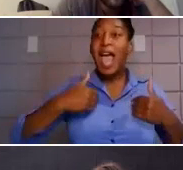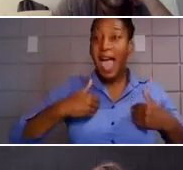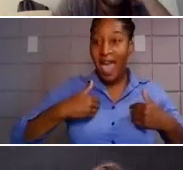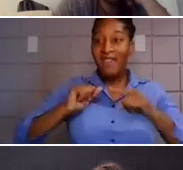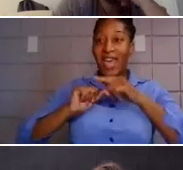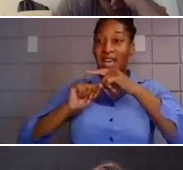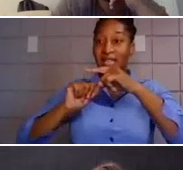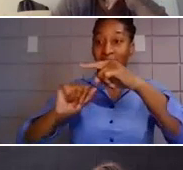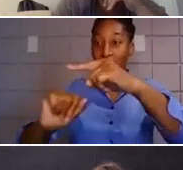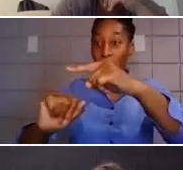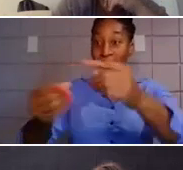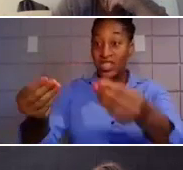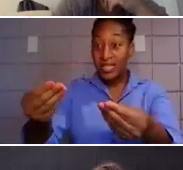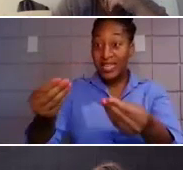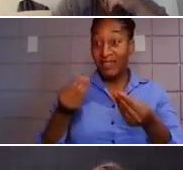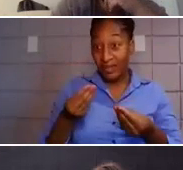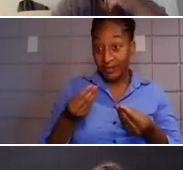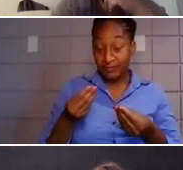given.